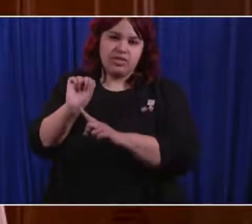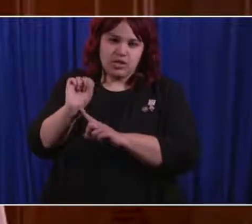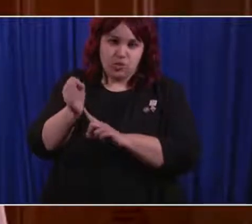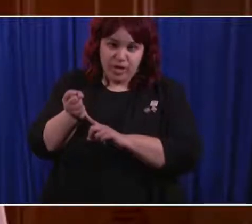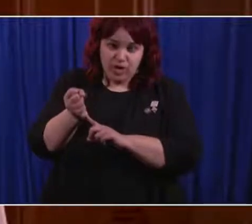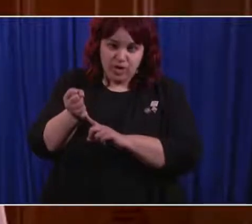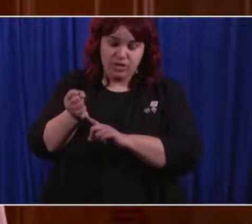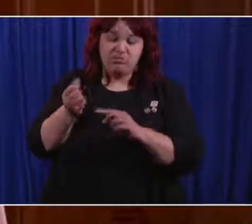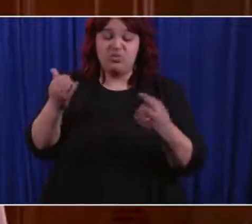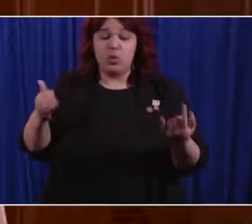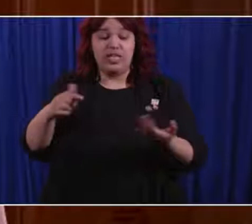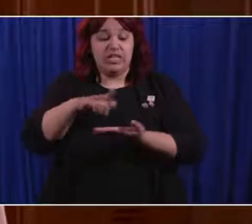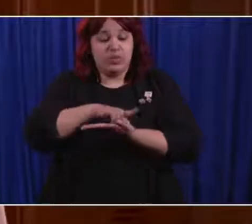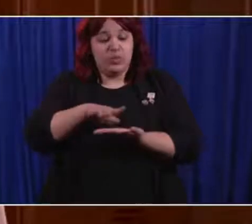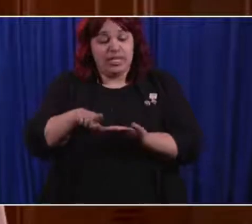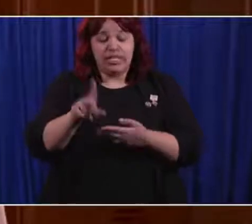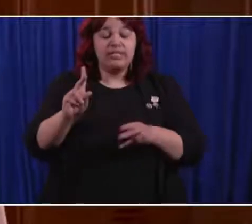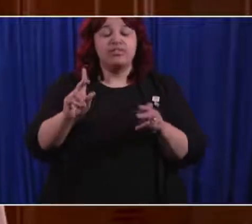people 40 and over.